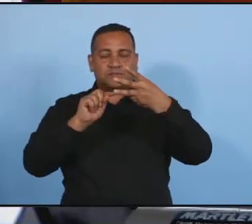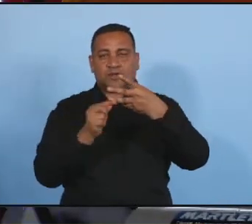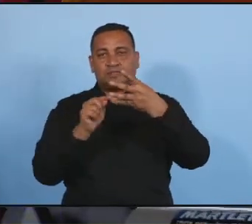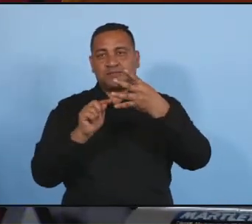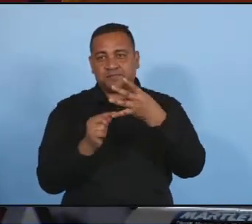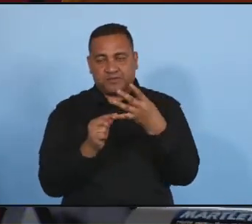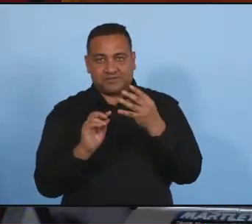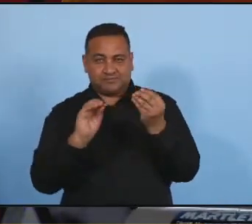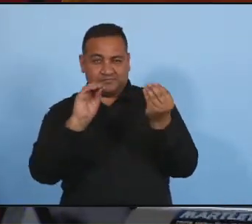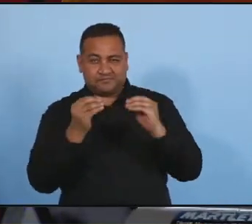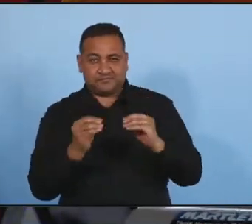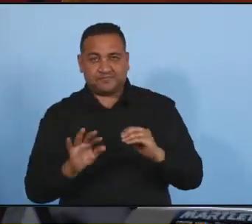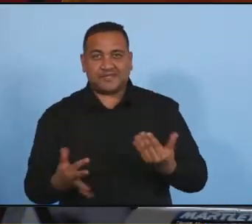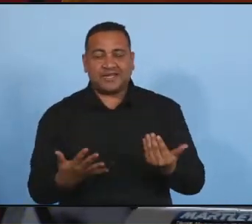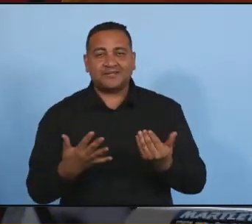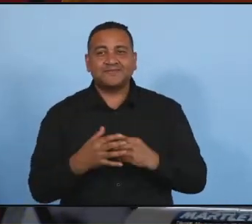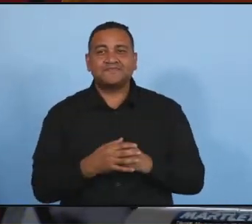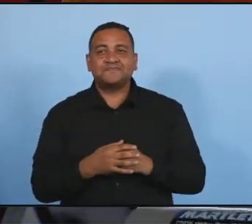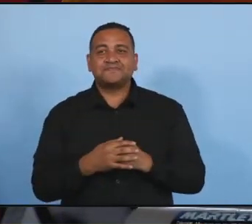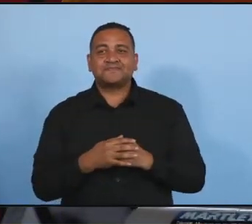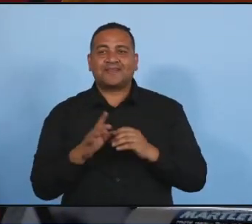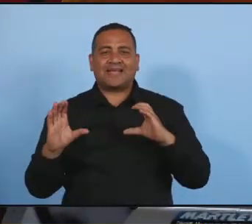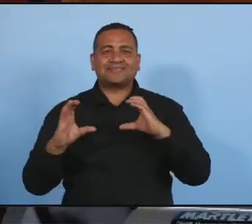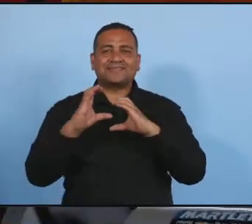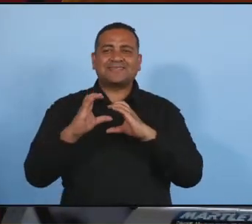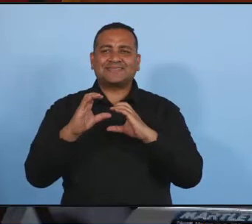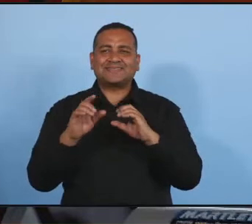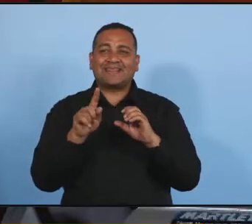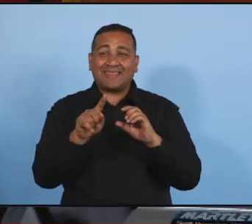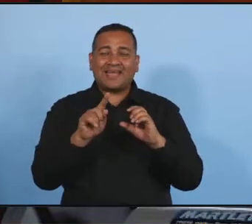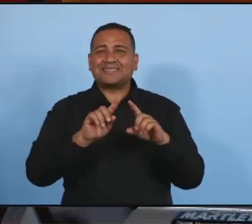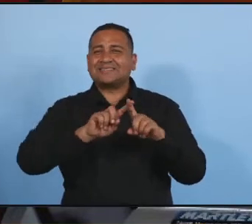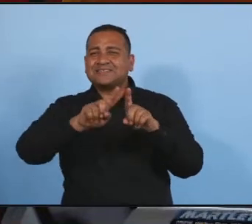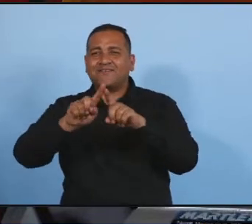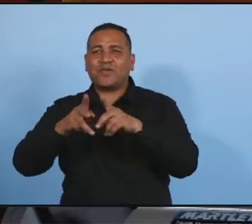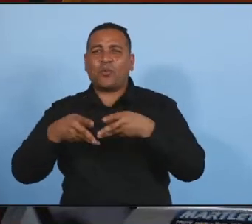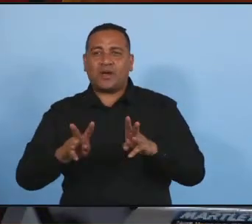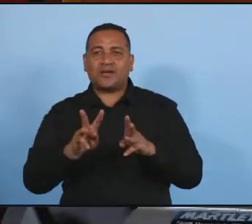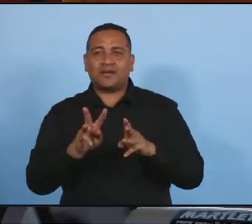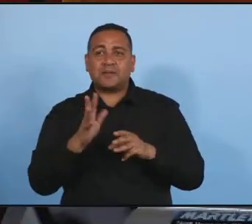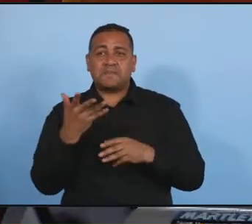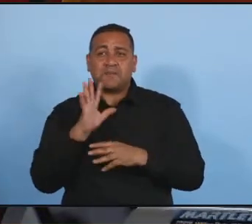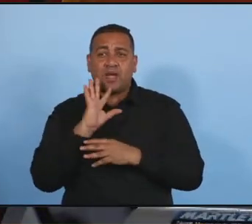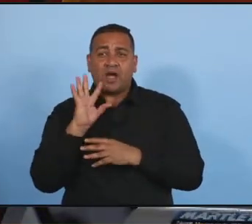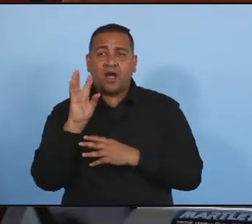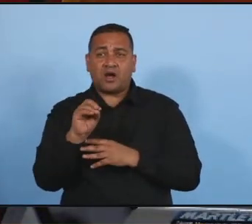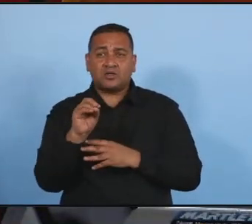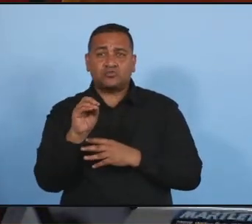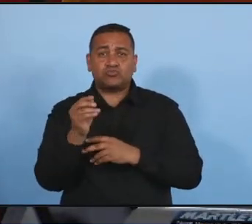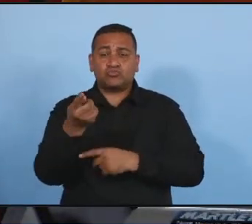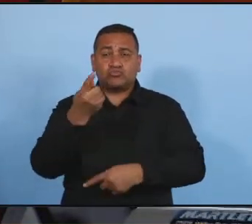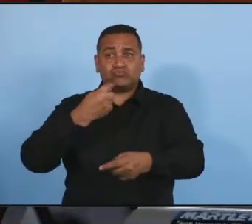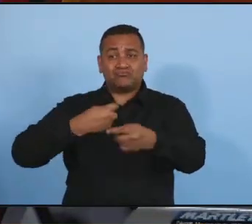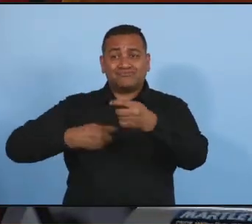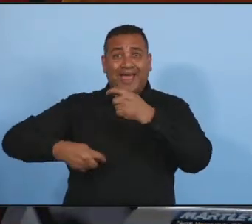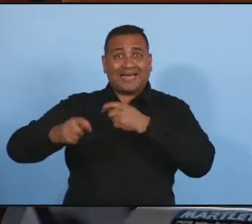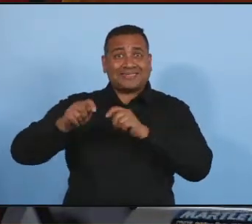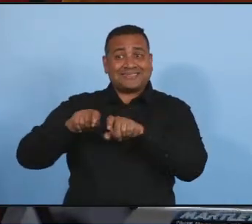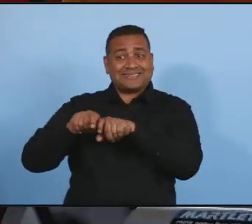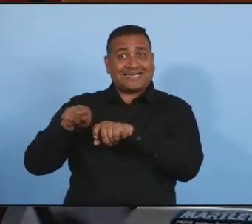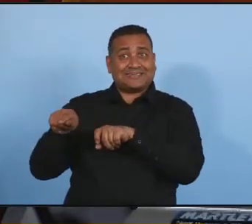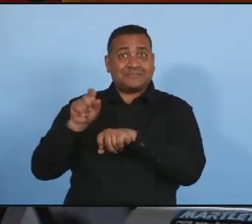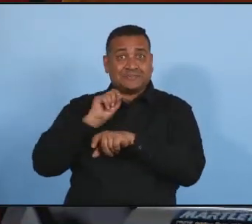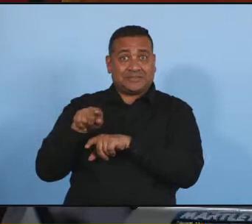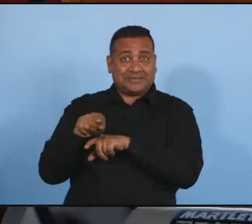This is similar project they can ask you to do onto tray test. For example, they're giving you 6.5 hours. You have